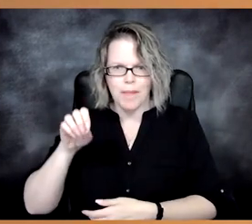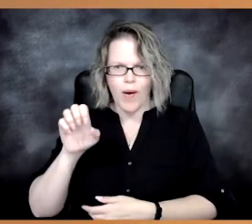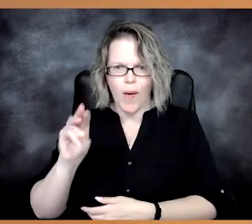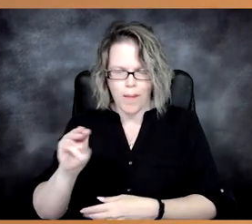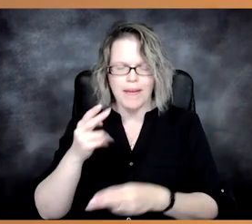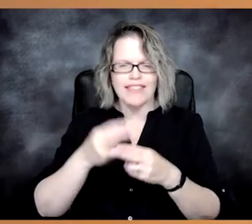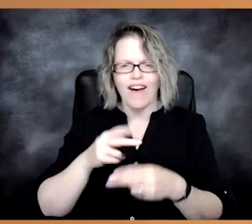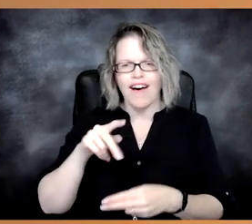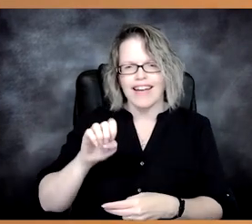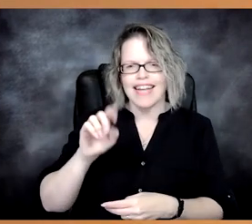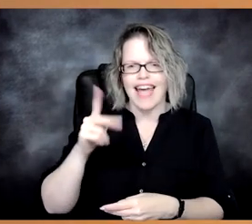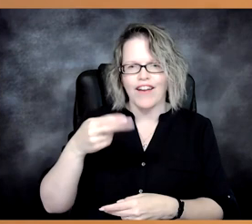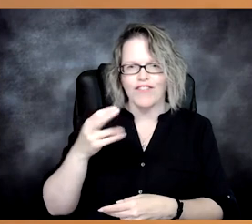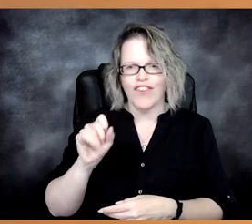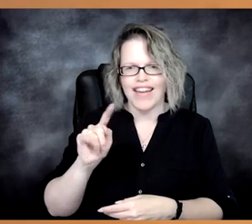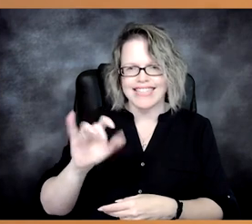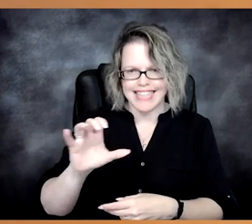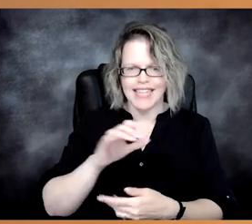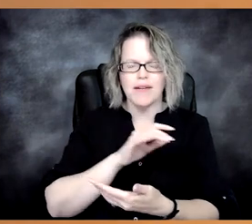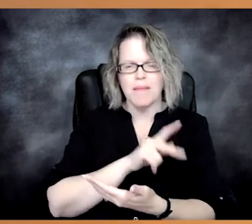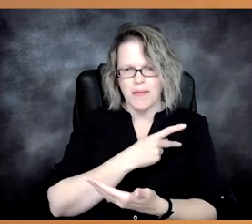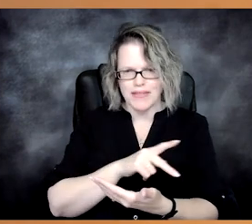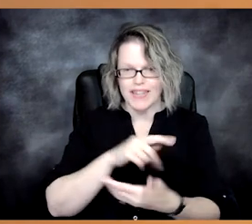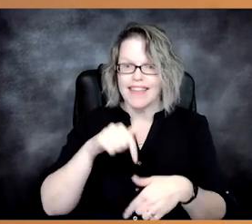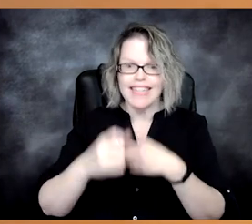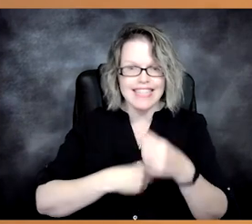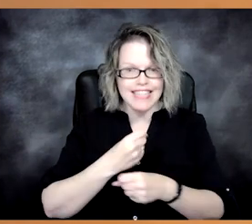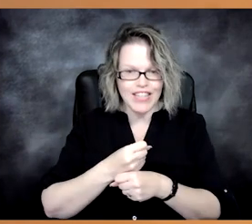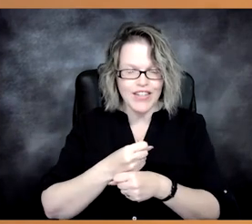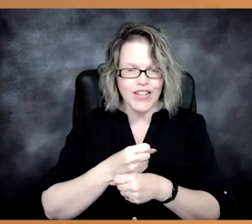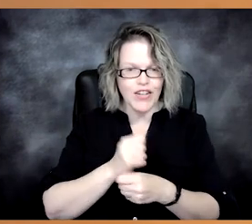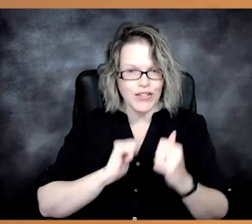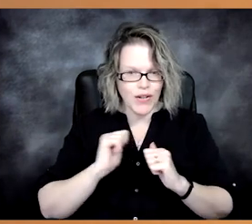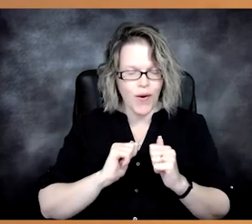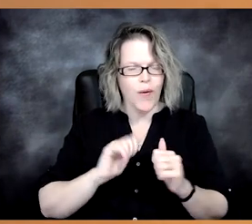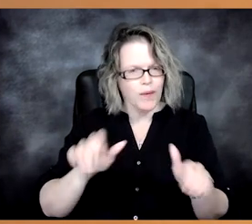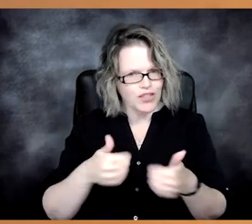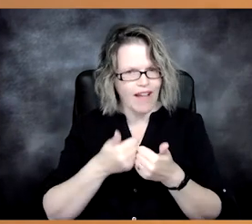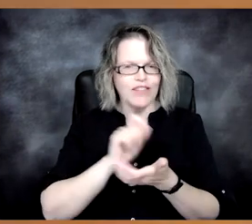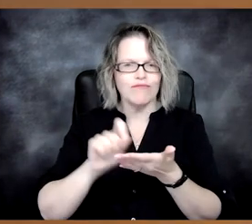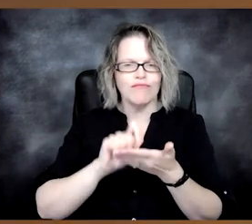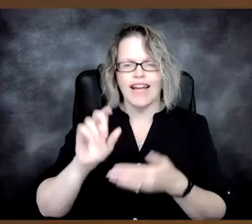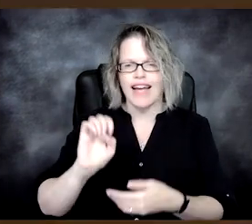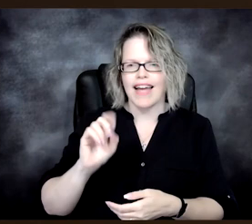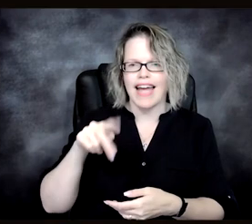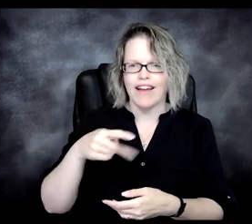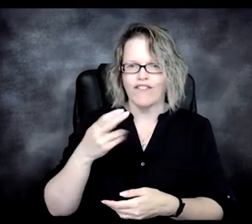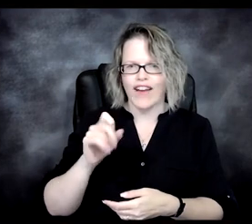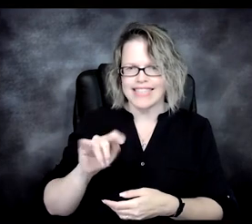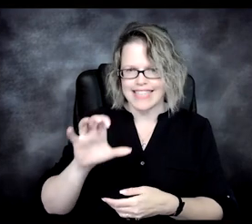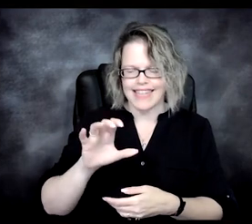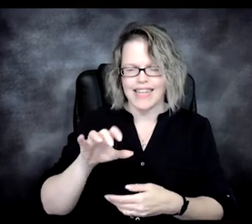invited people to be inspired by the art in this year's show to write ekphrastic poems. We have selected a few to share with you.